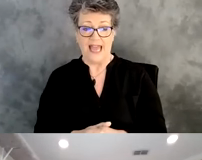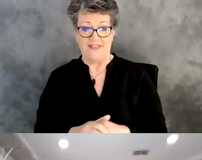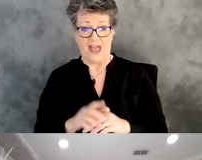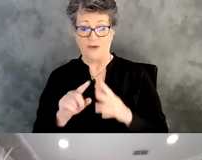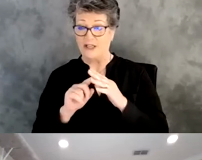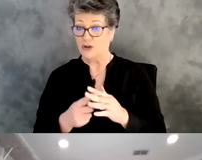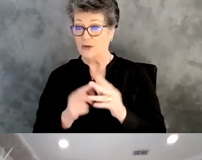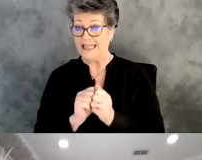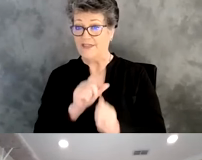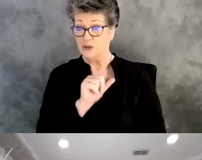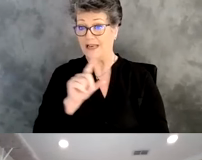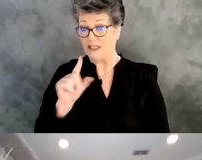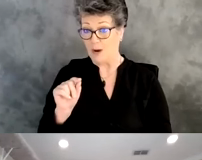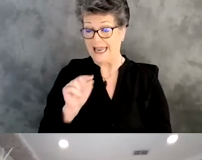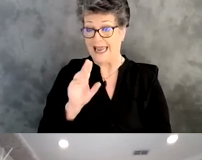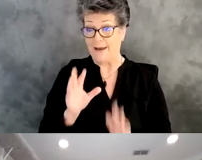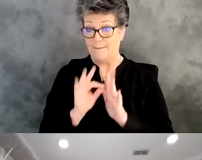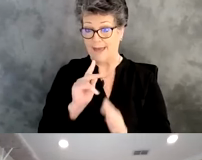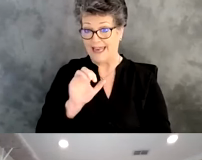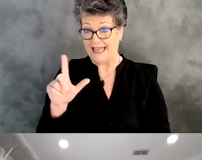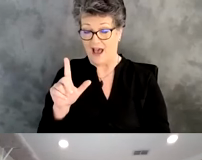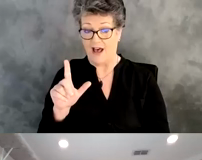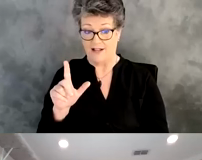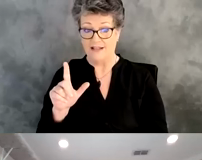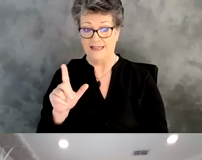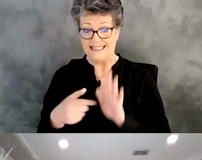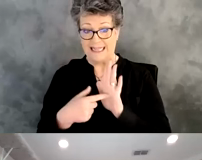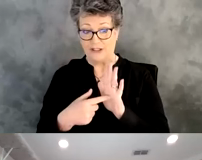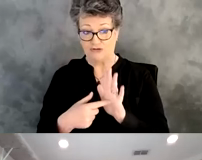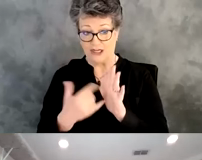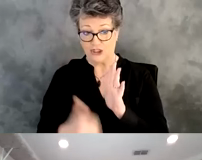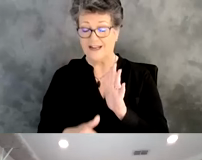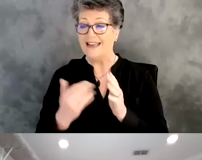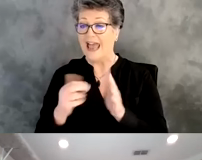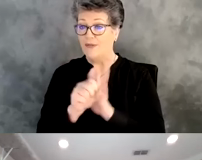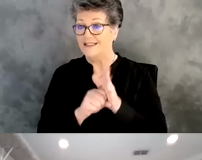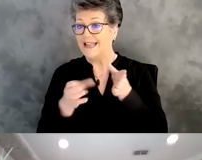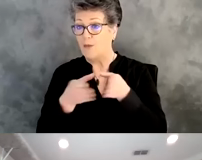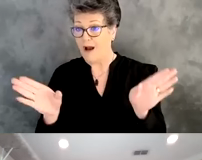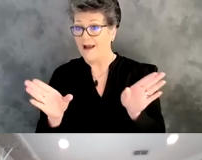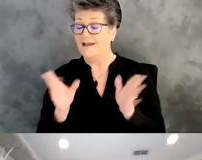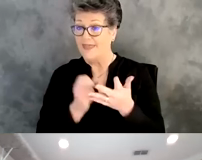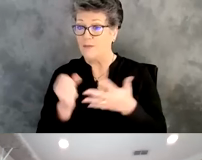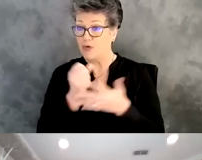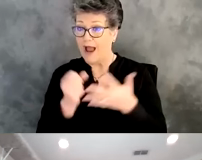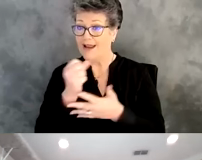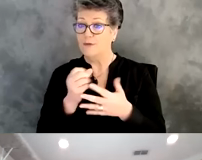Medi-Cal 2020 Section 1115 demonstration, to now a statewide level that prioritizes